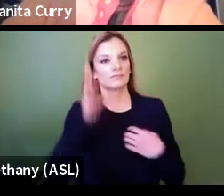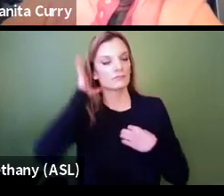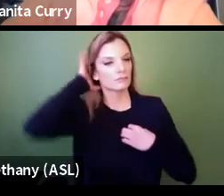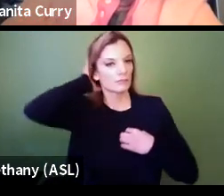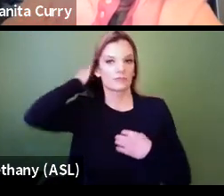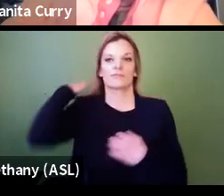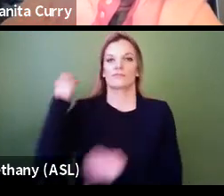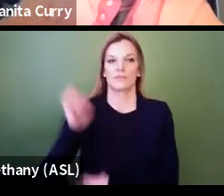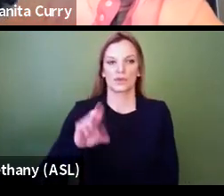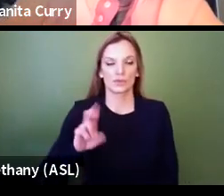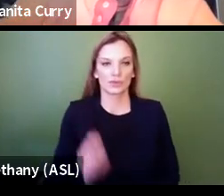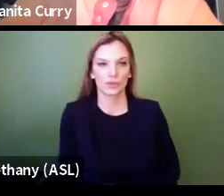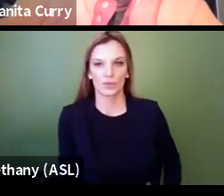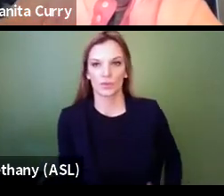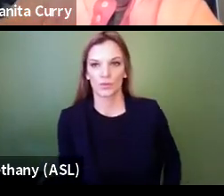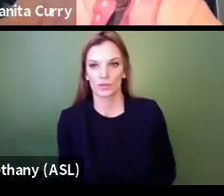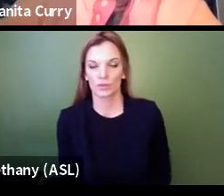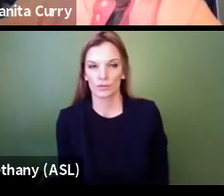Sue.